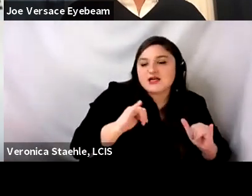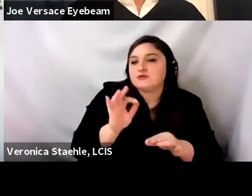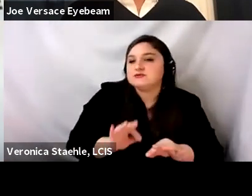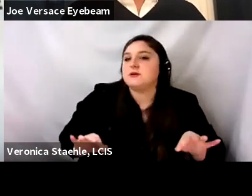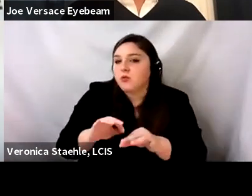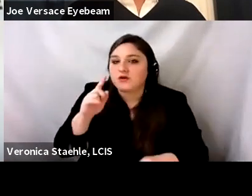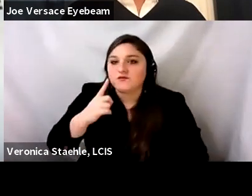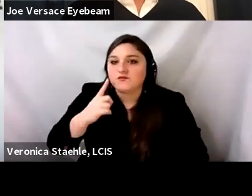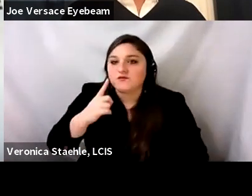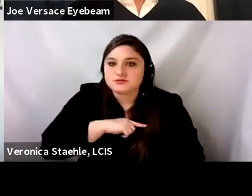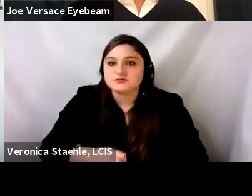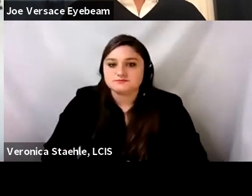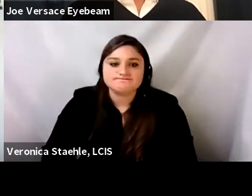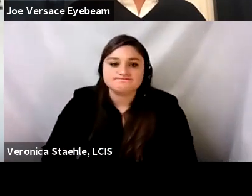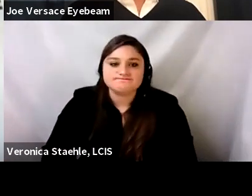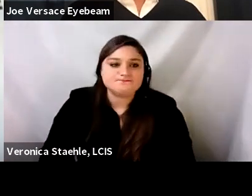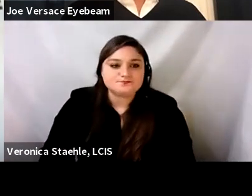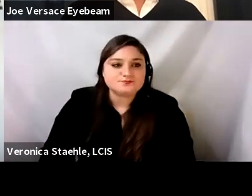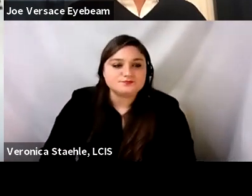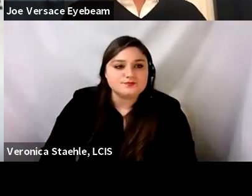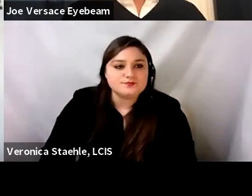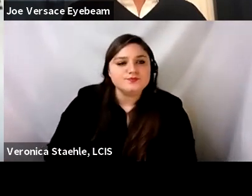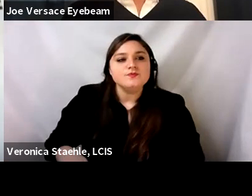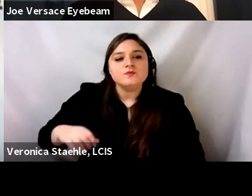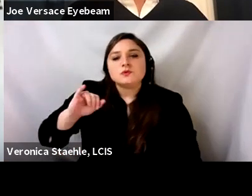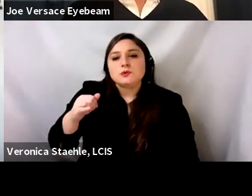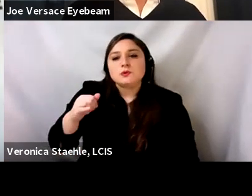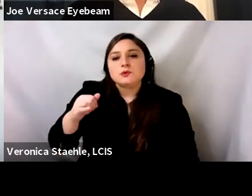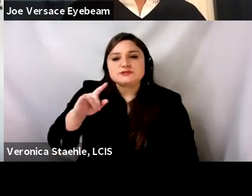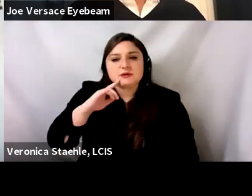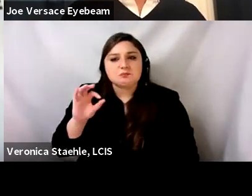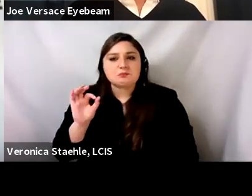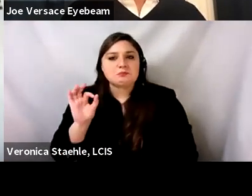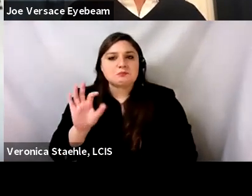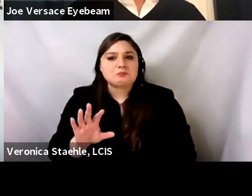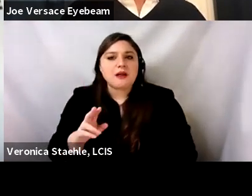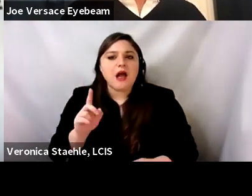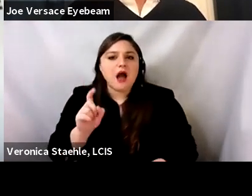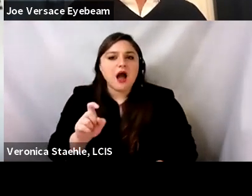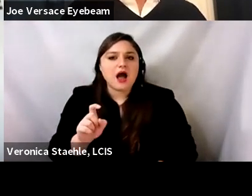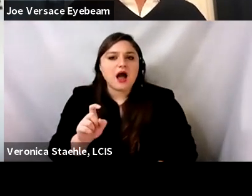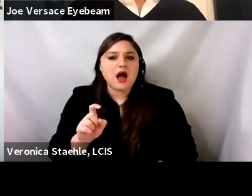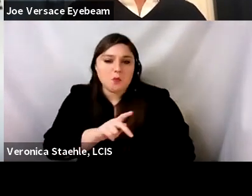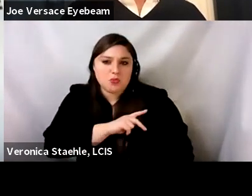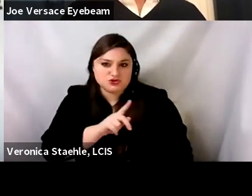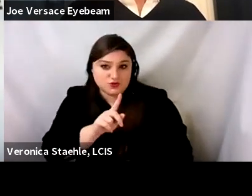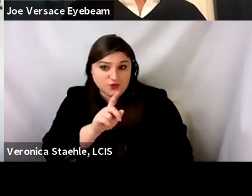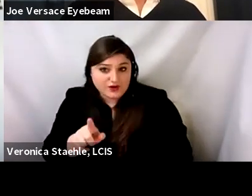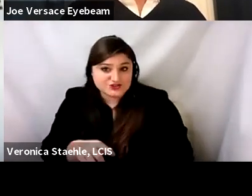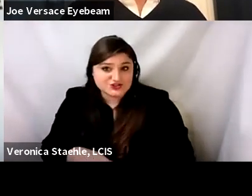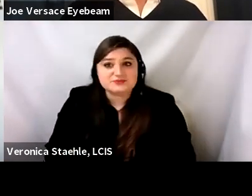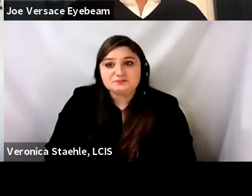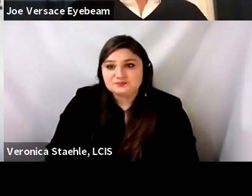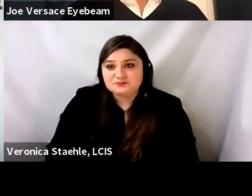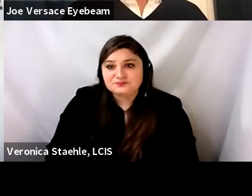Okay, I'm going to ask you a little bit of a personal question, but I think it's really important for not only the board members to hear in the audience,